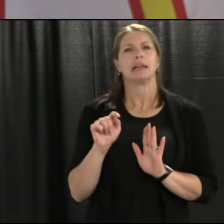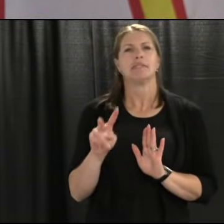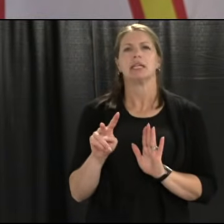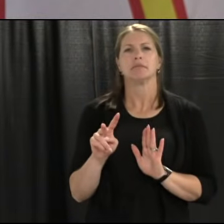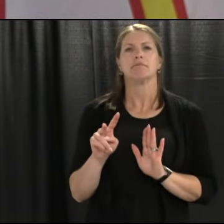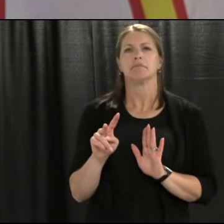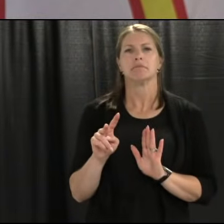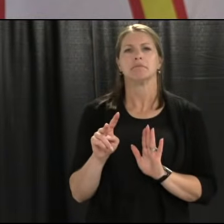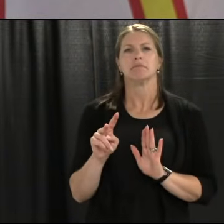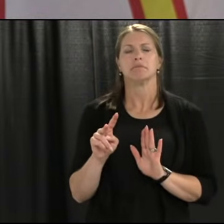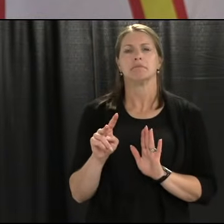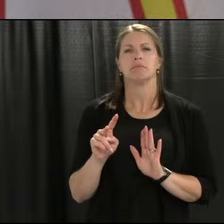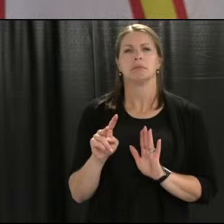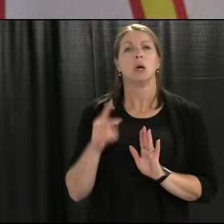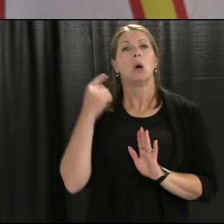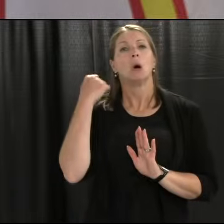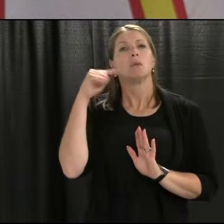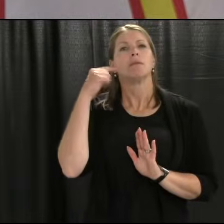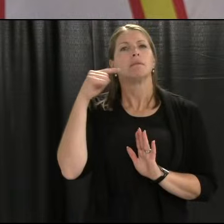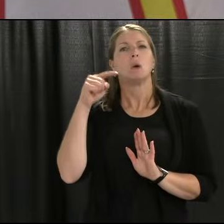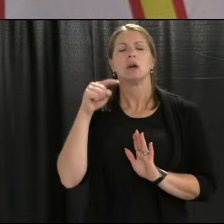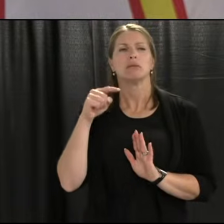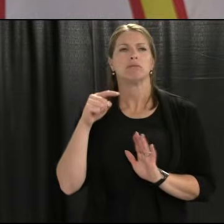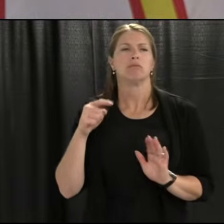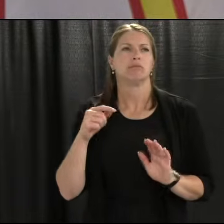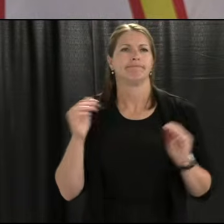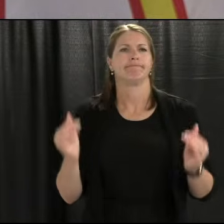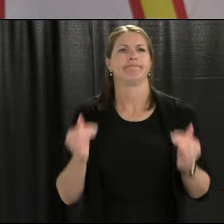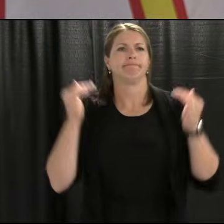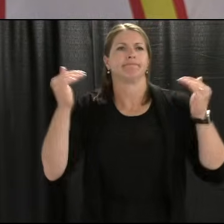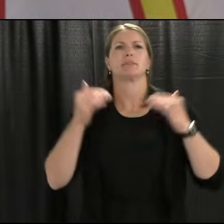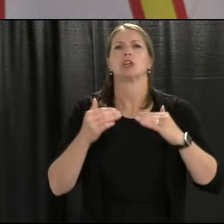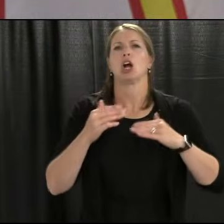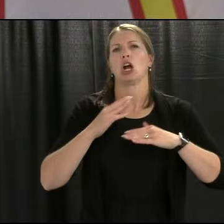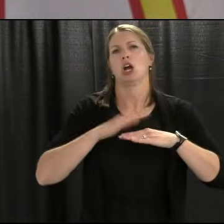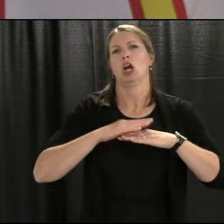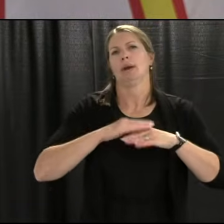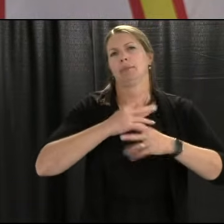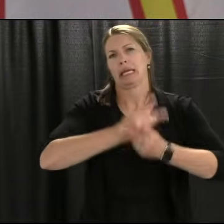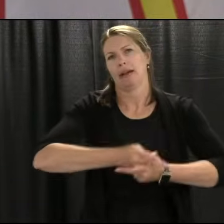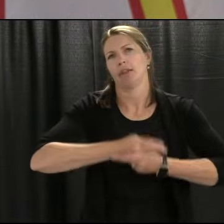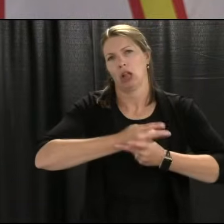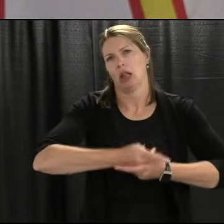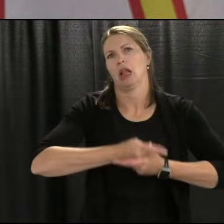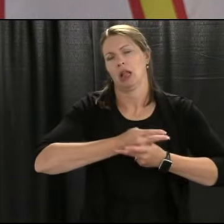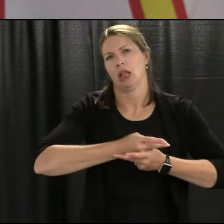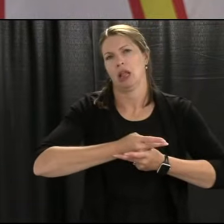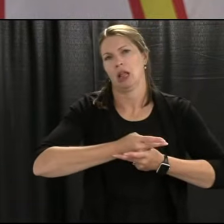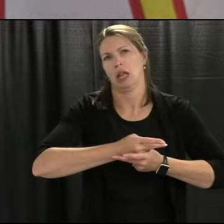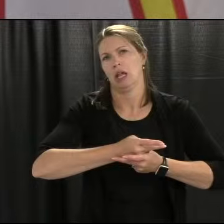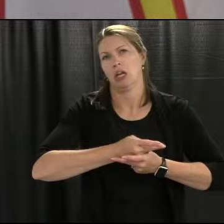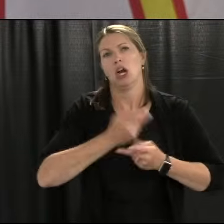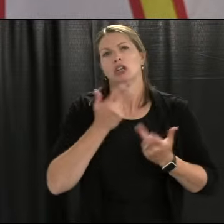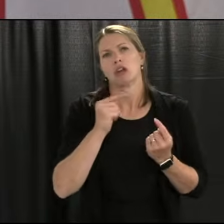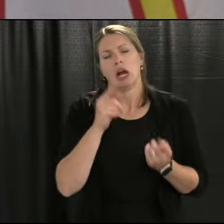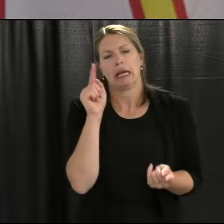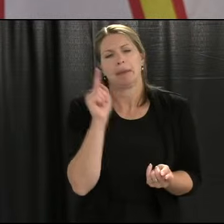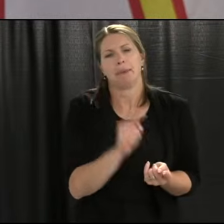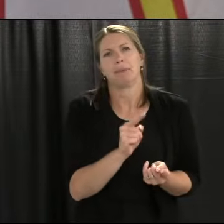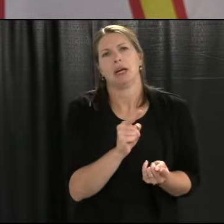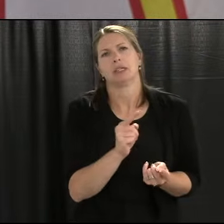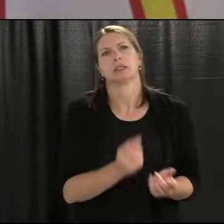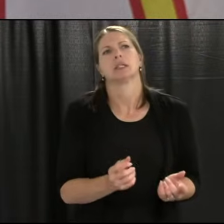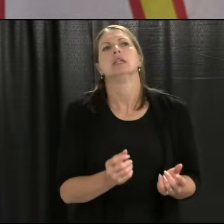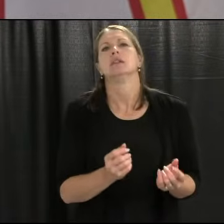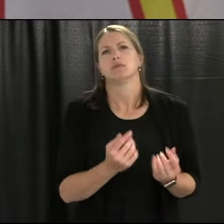out of an abundance of caution to just minimize any extra little bit of risk, however small it might be, to ensure that we don't have